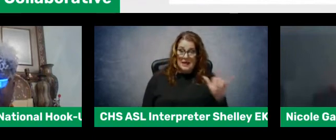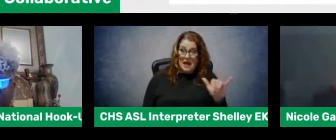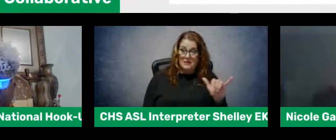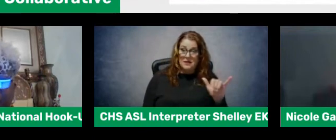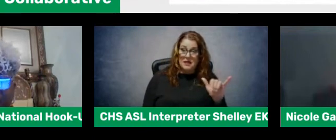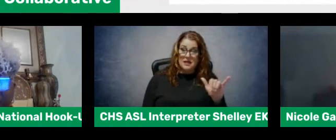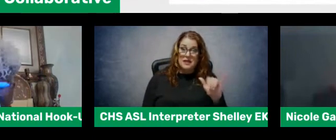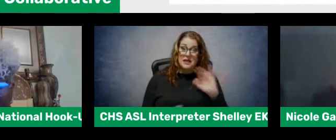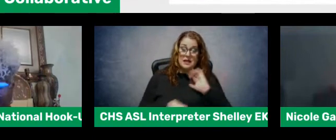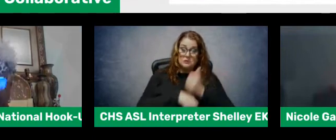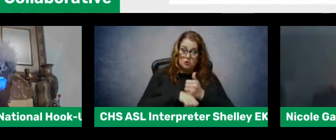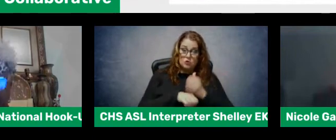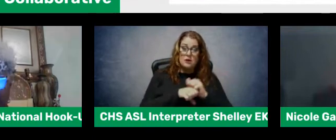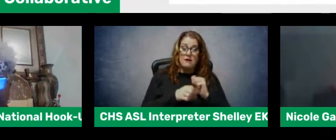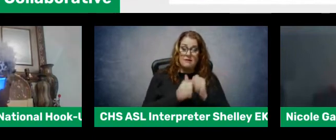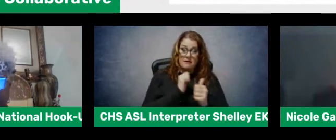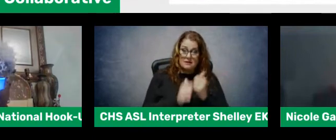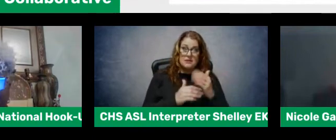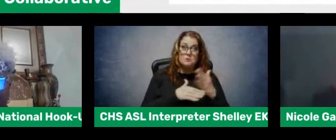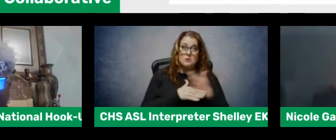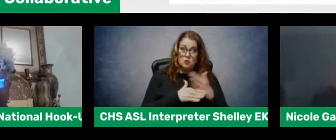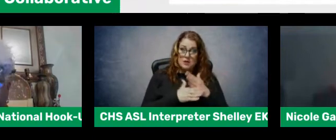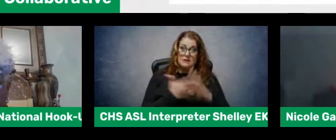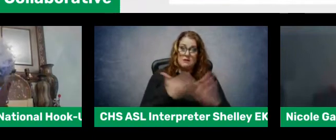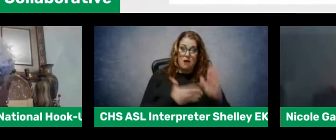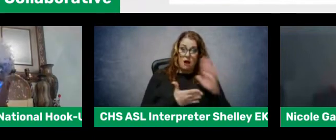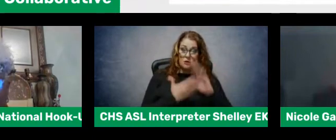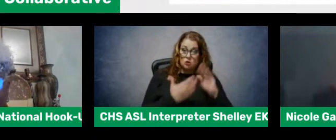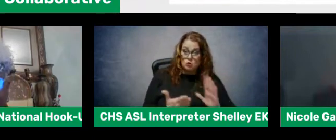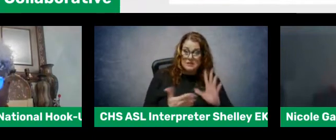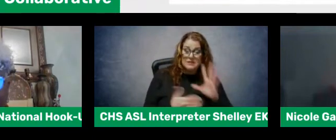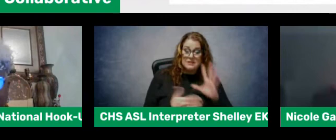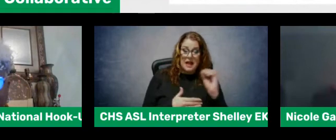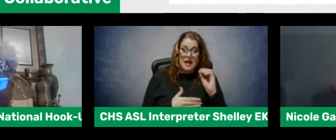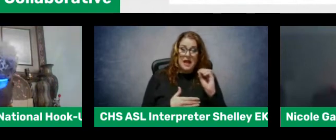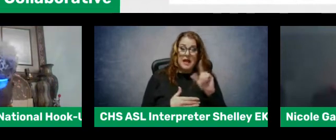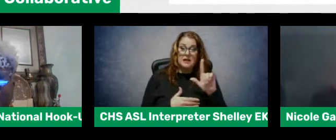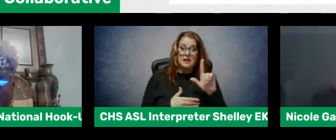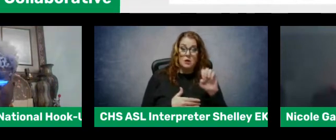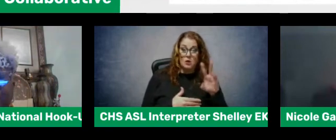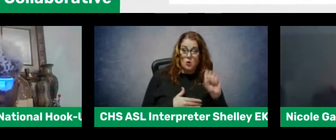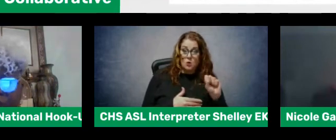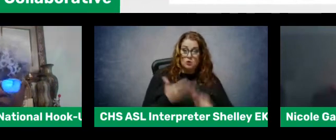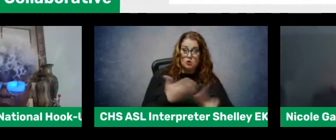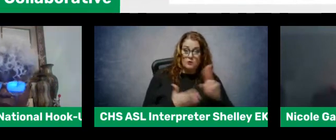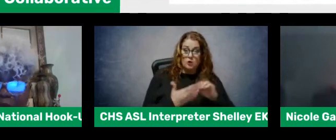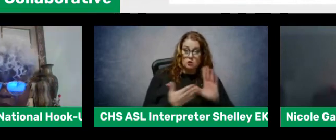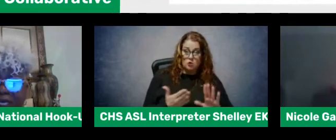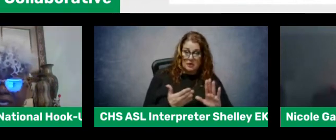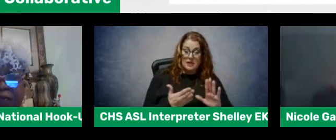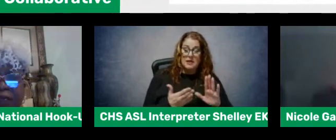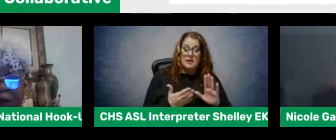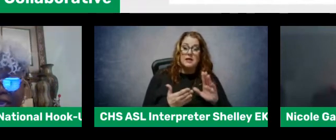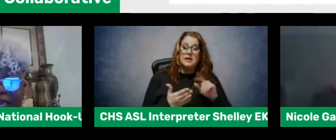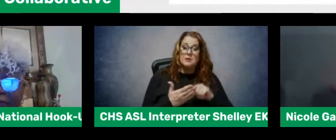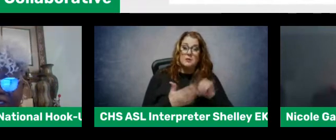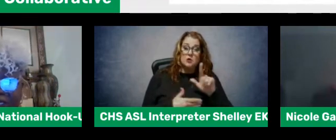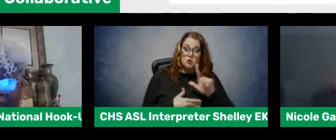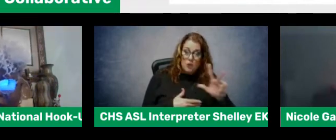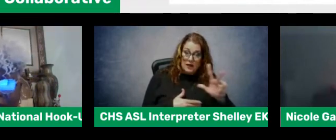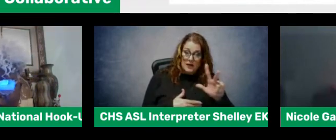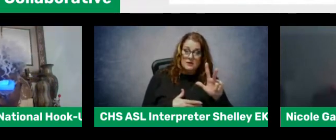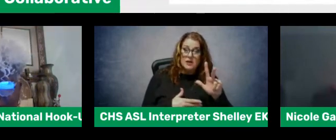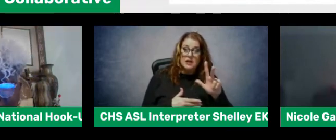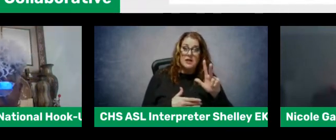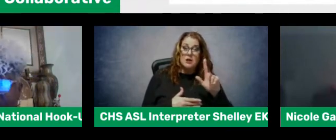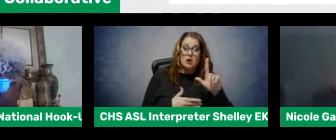contest between the college students and Lewis University students, built 23 raised log cabin